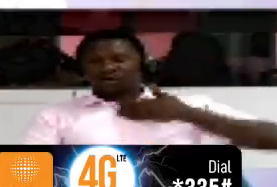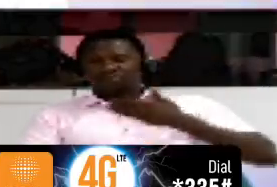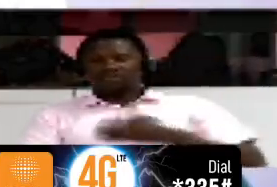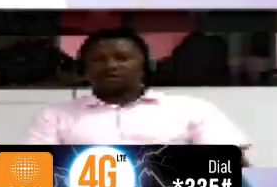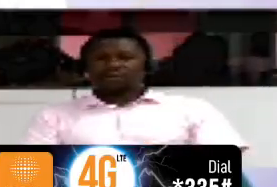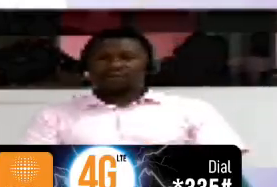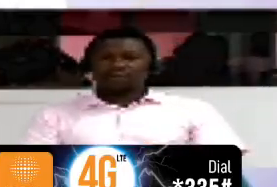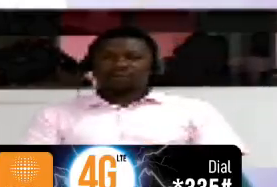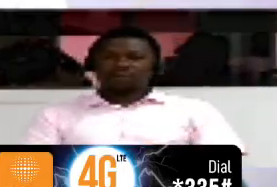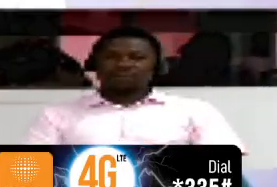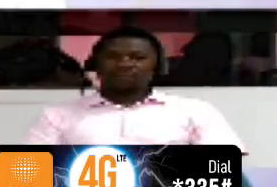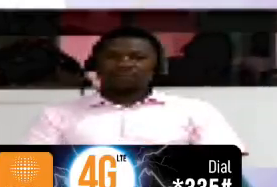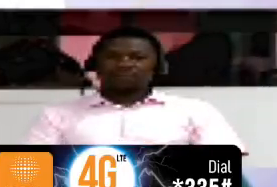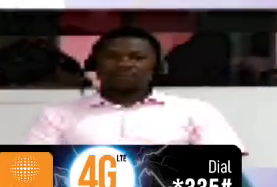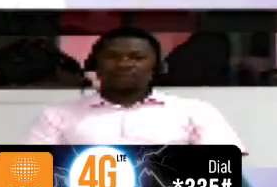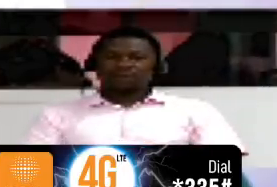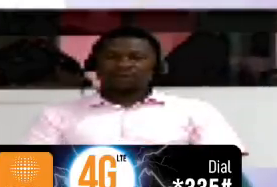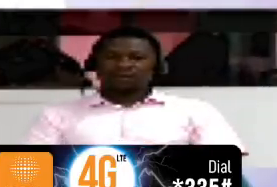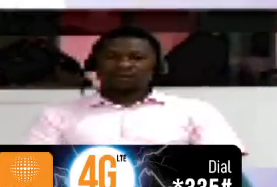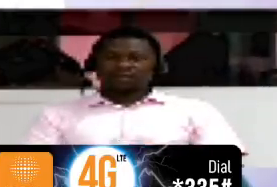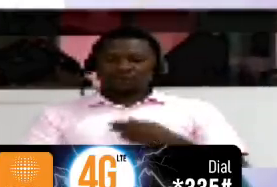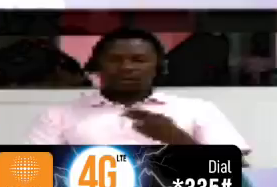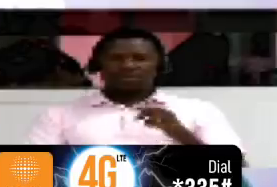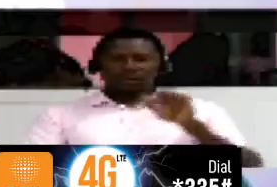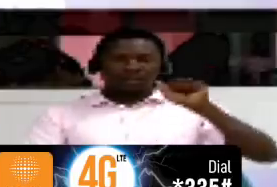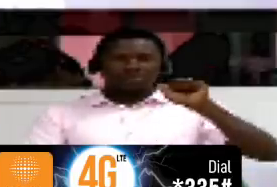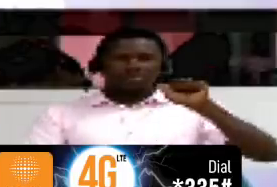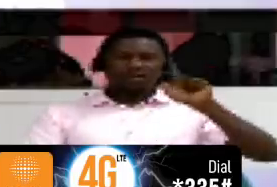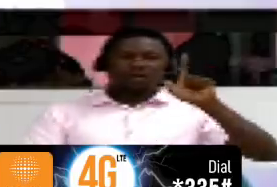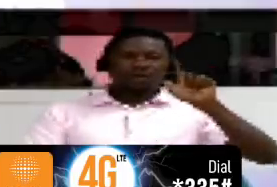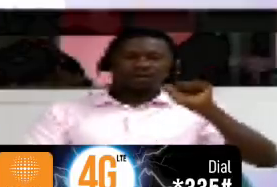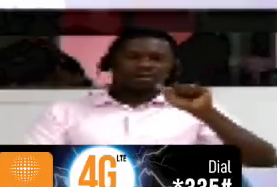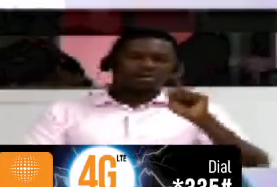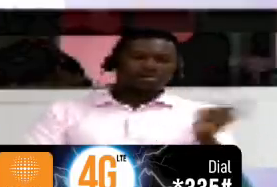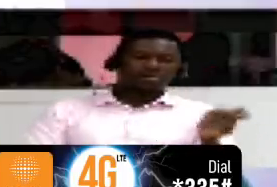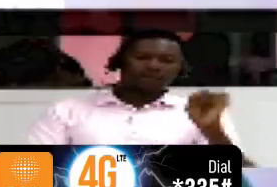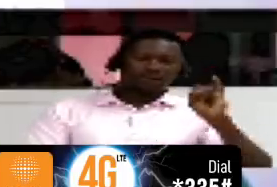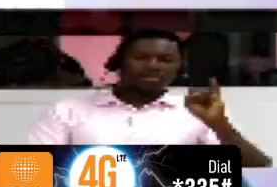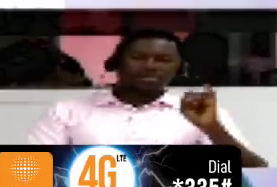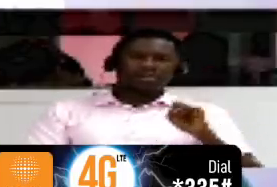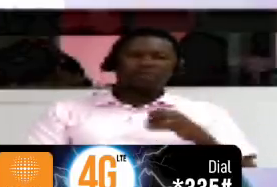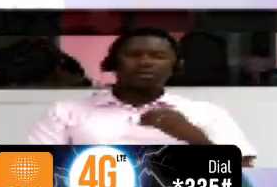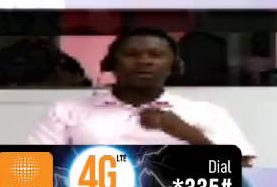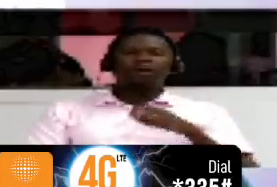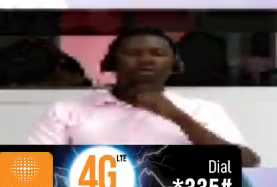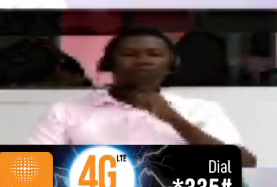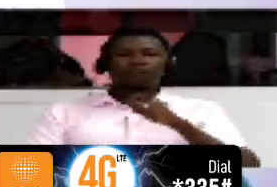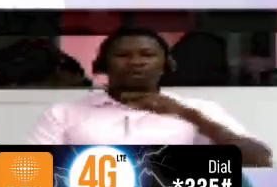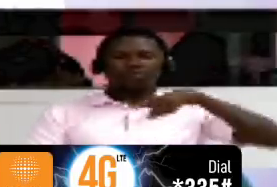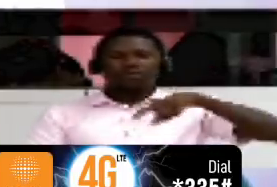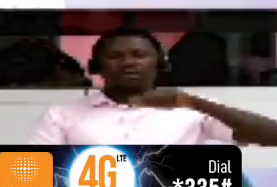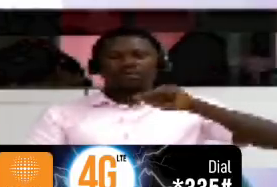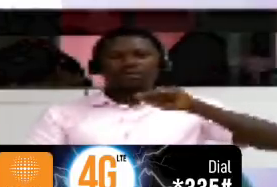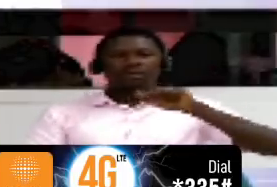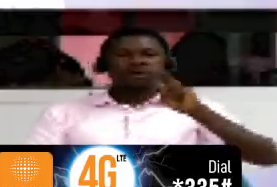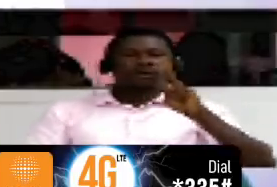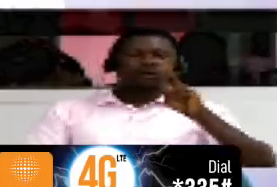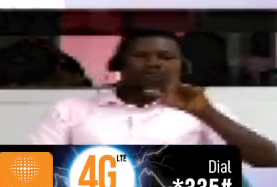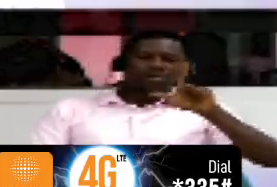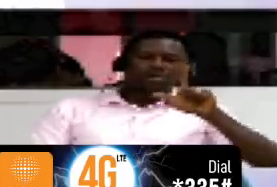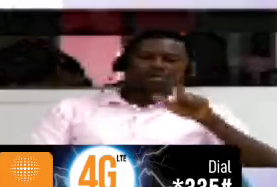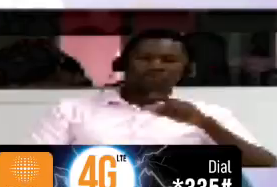And then, according to Alhaji, Mr. Paul asked him to relocate, but